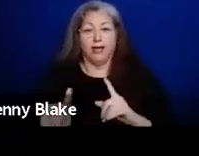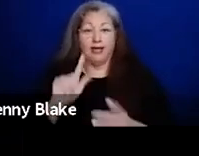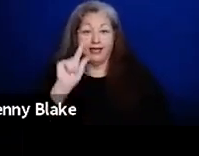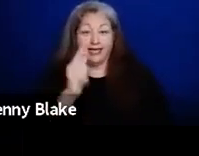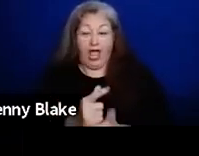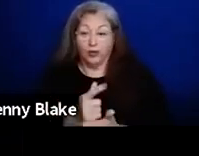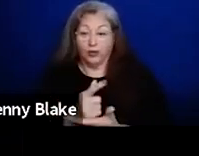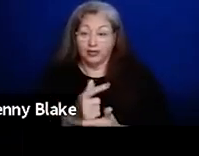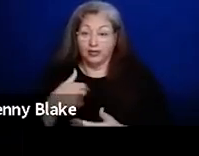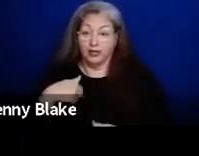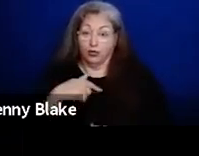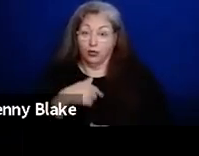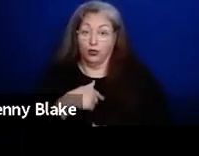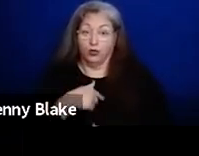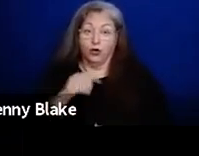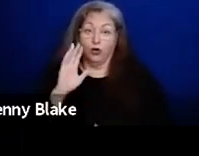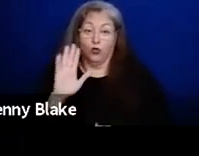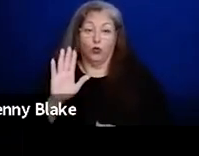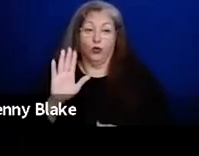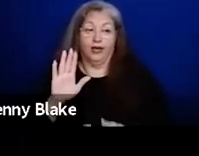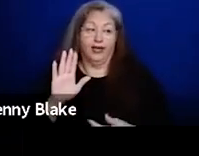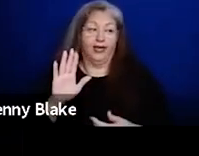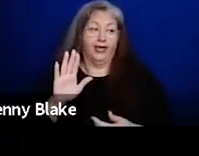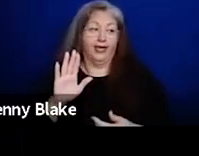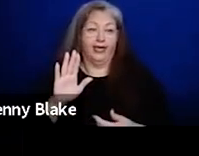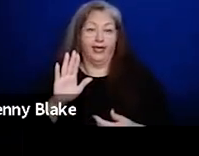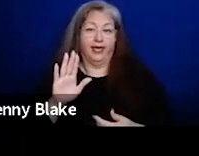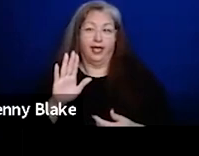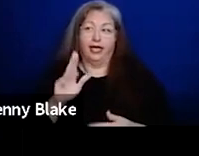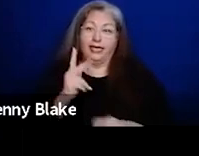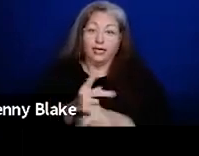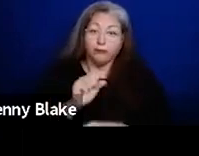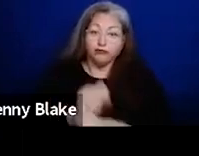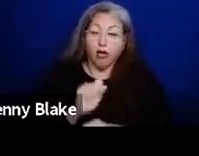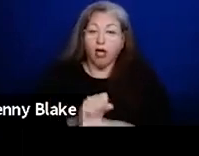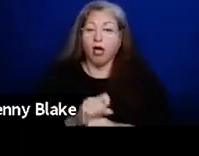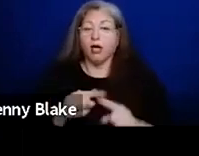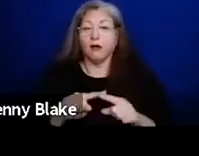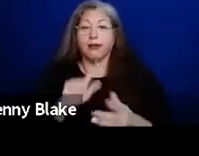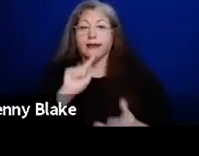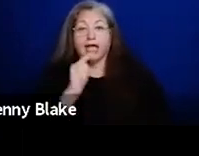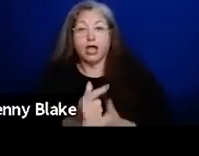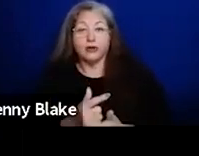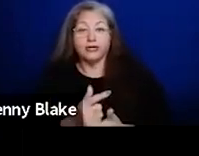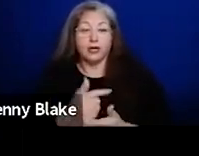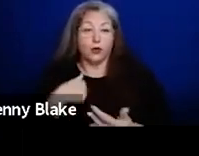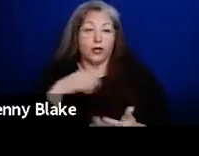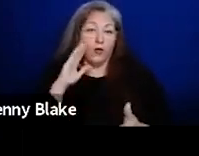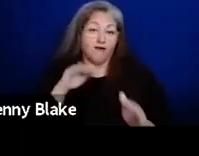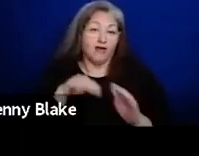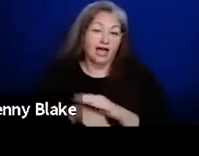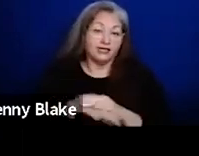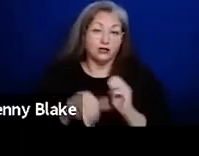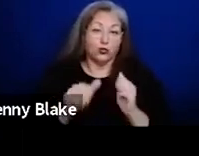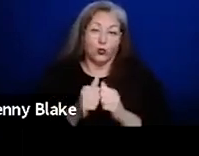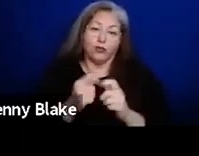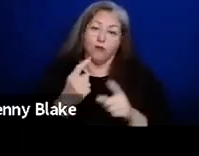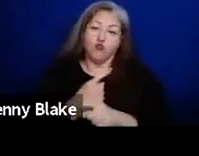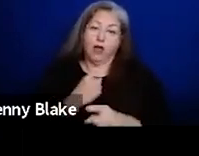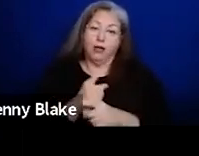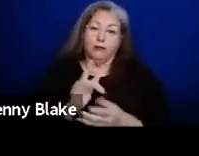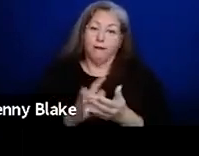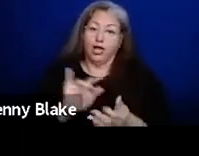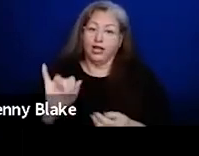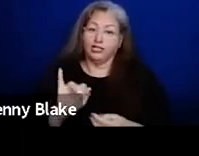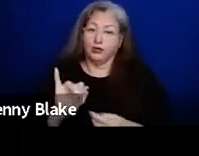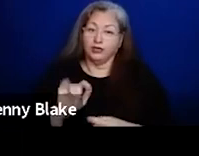guarantee us that we will not be fired from our jobs. It doesn't guarantee access to the kind of health care that you